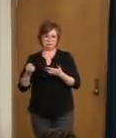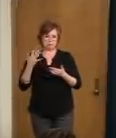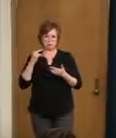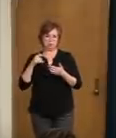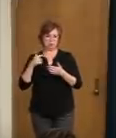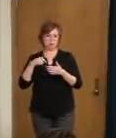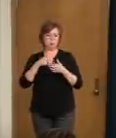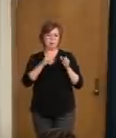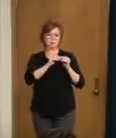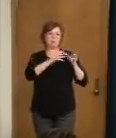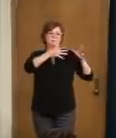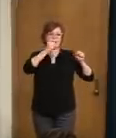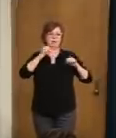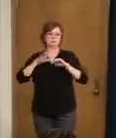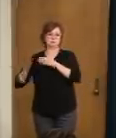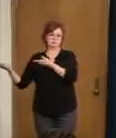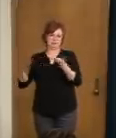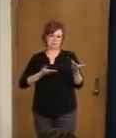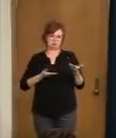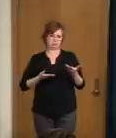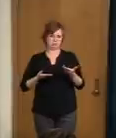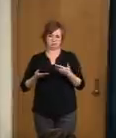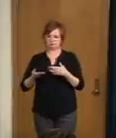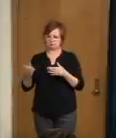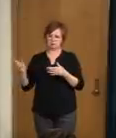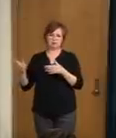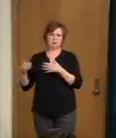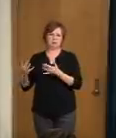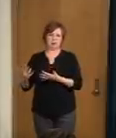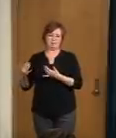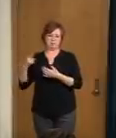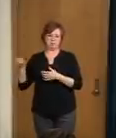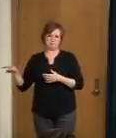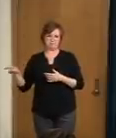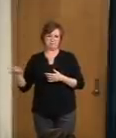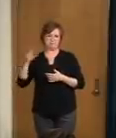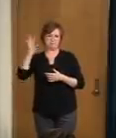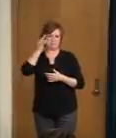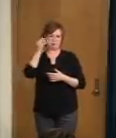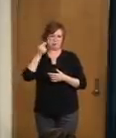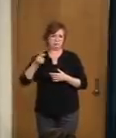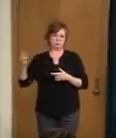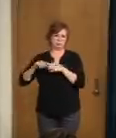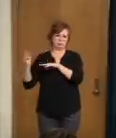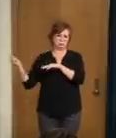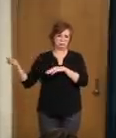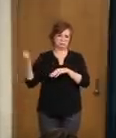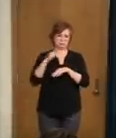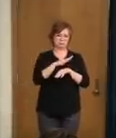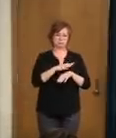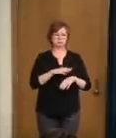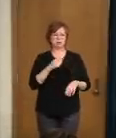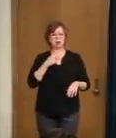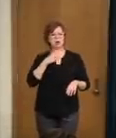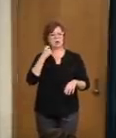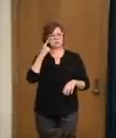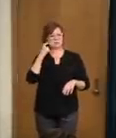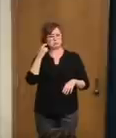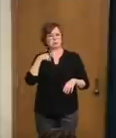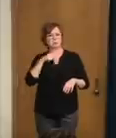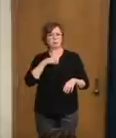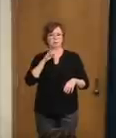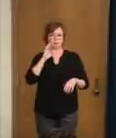the speed of delivery, we do expect that over the coming weeks and months that we will go through periods of having